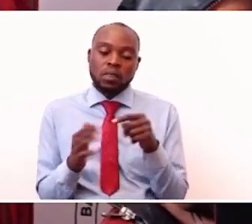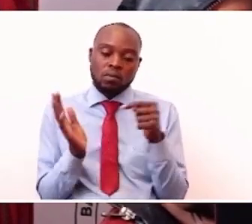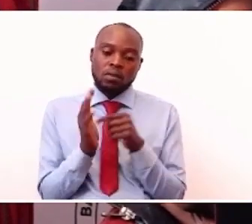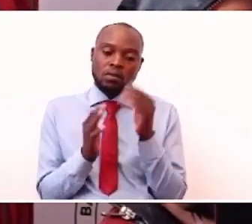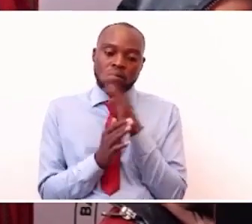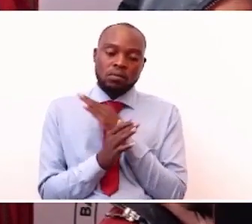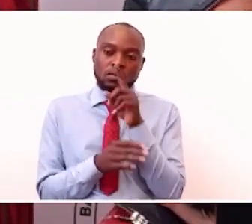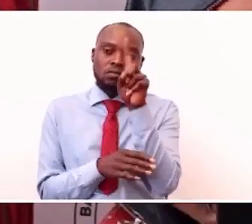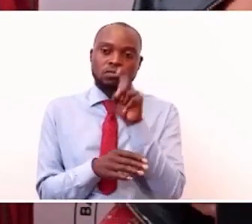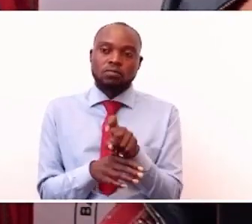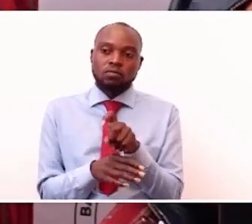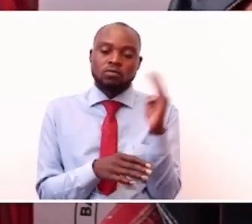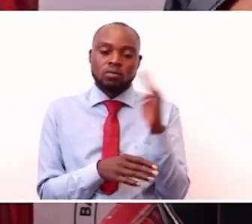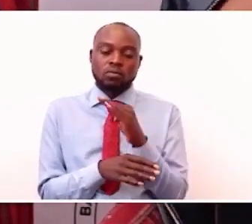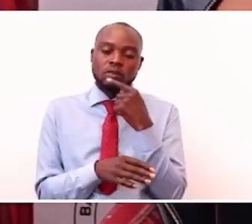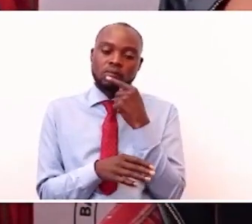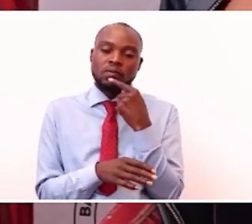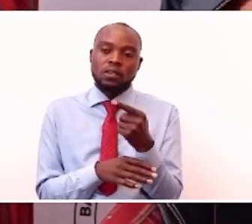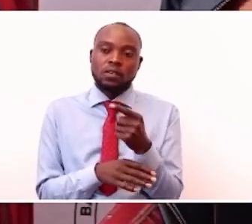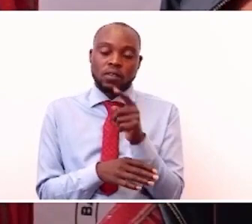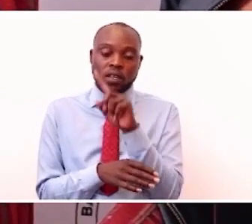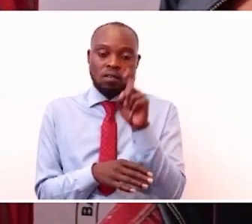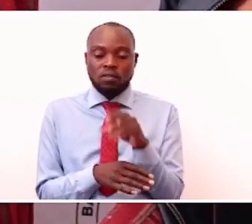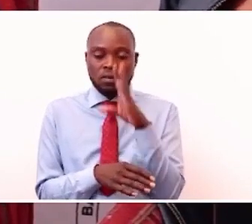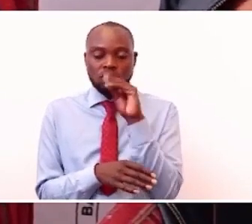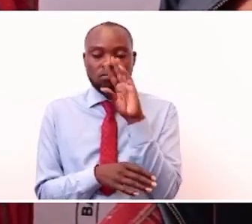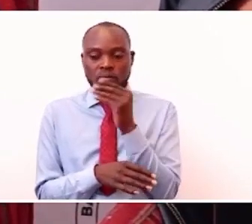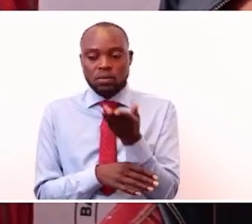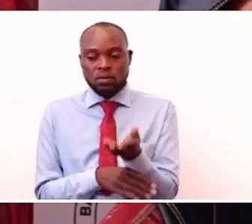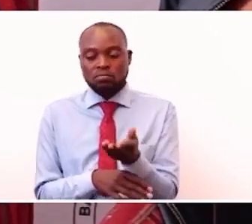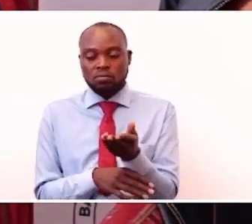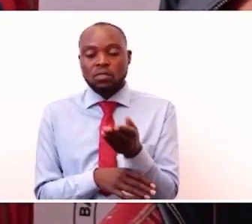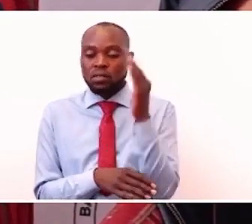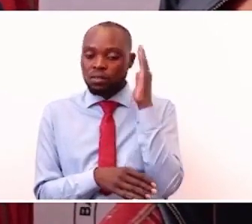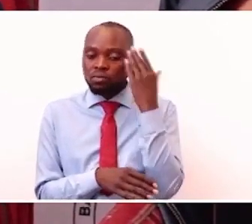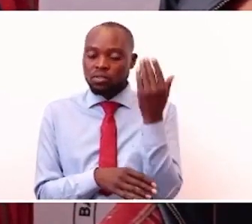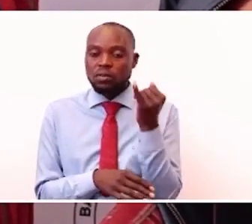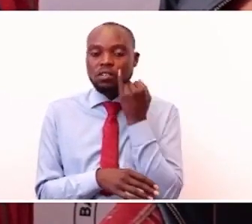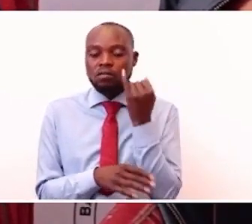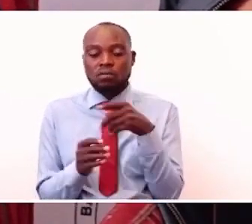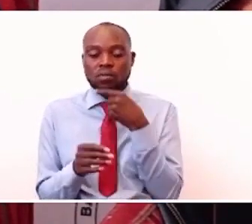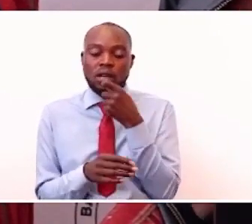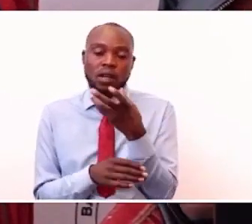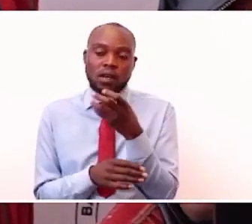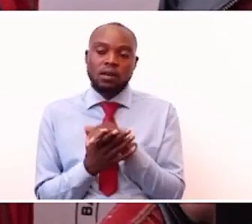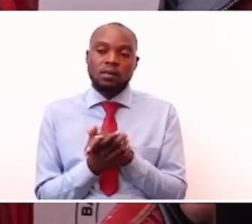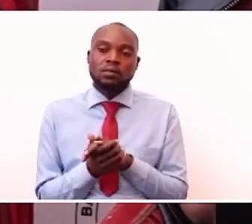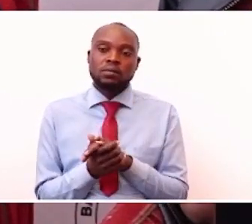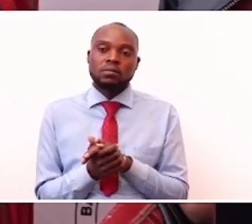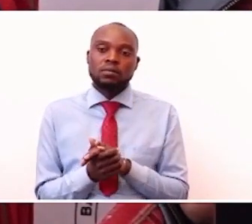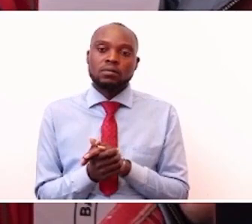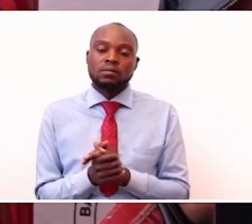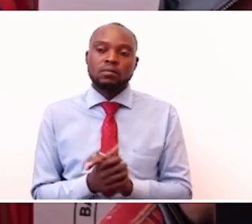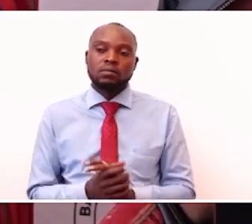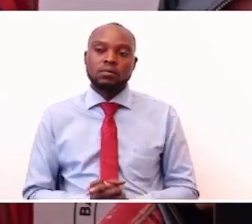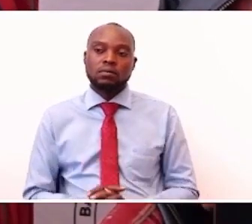the question and this question was asked by the speaker, and I don't think he provided the answer. This is going to be my question to him. Can